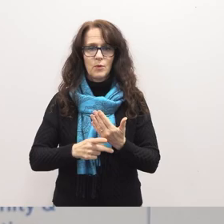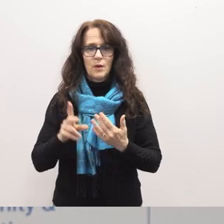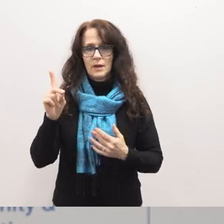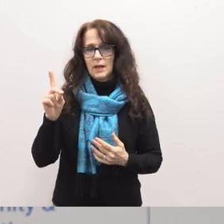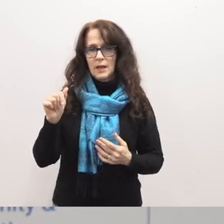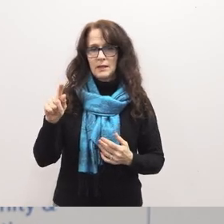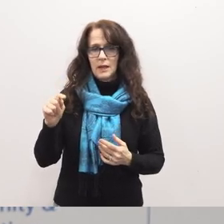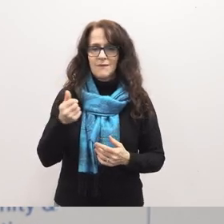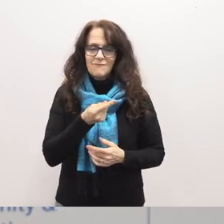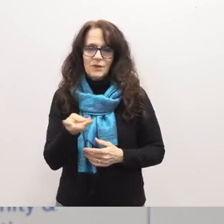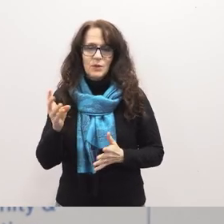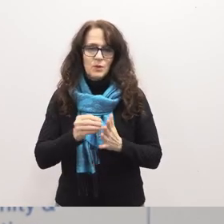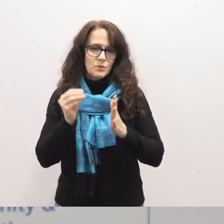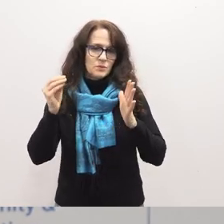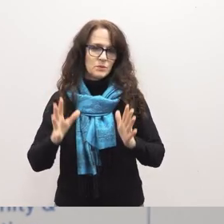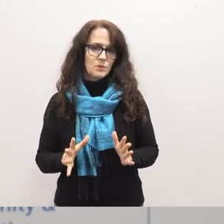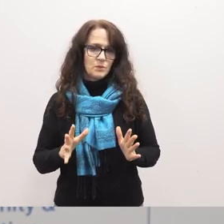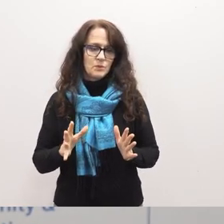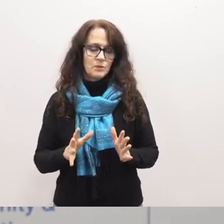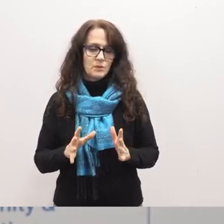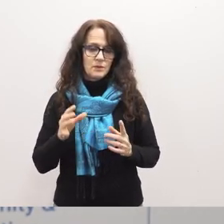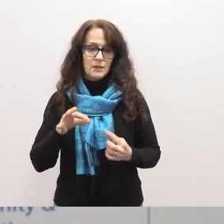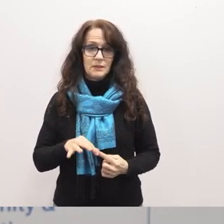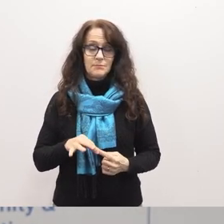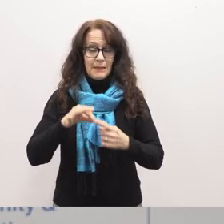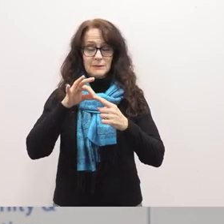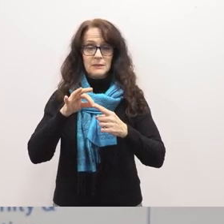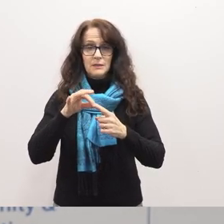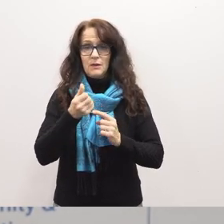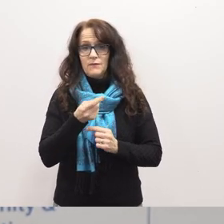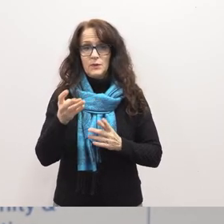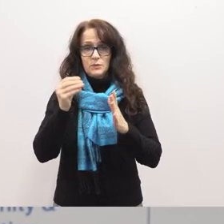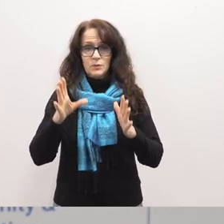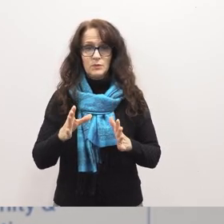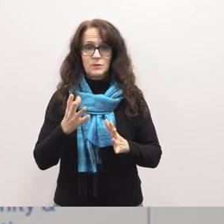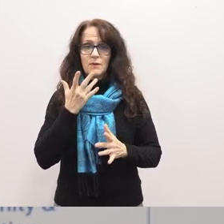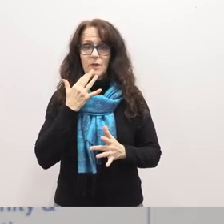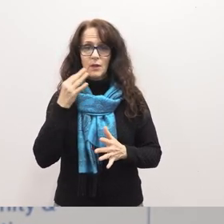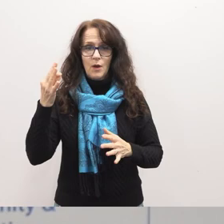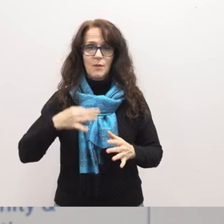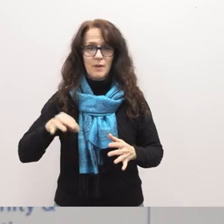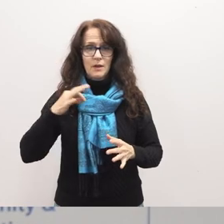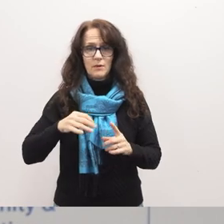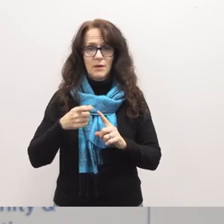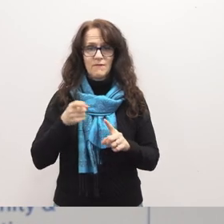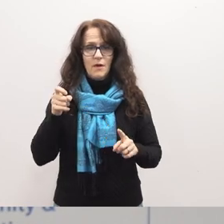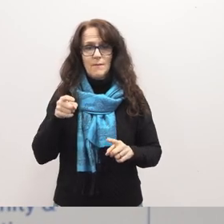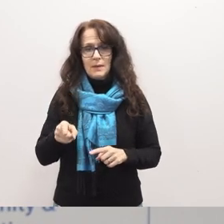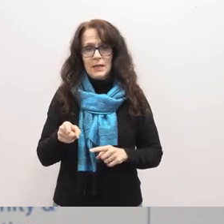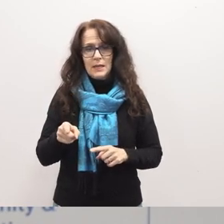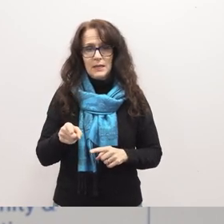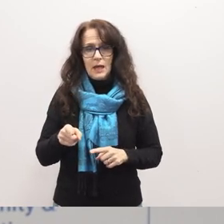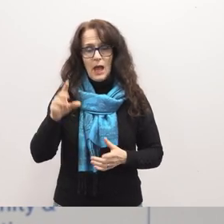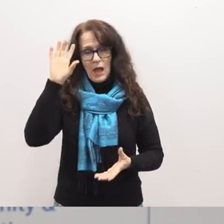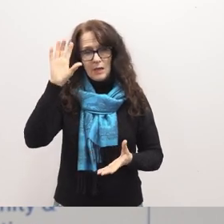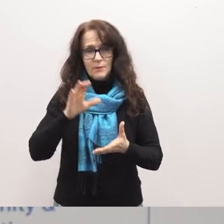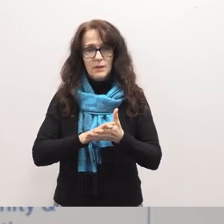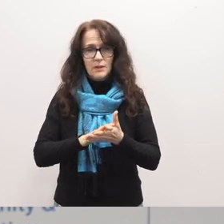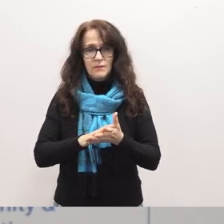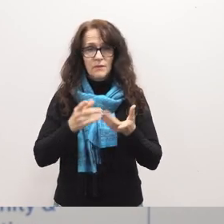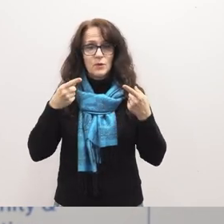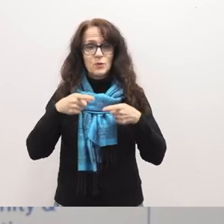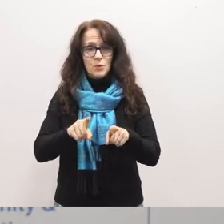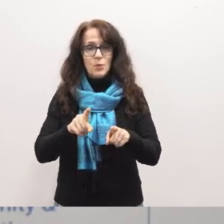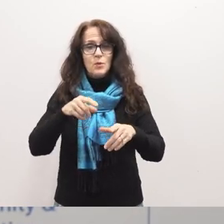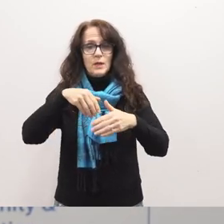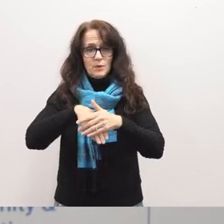that few students, and in particular, few students of color are benefiting from it. And I believe that dual